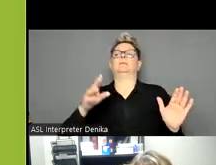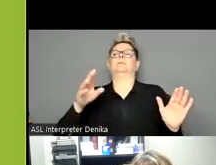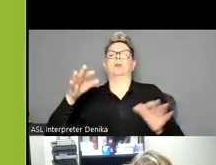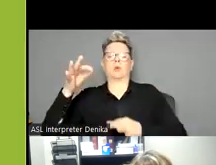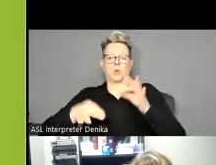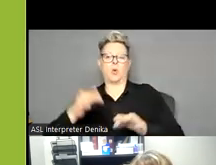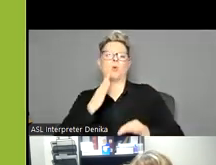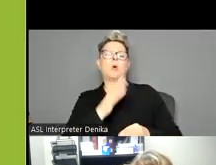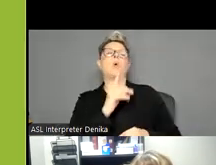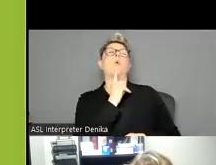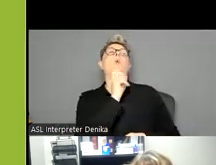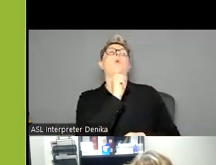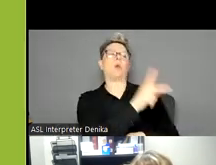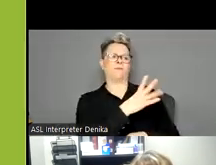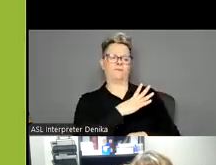portion.